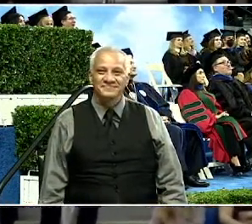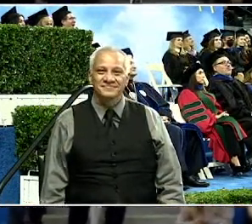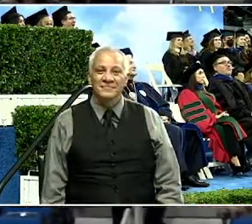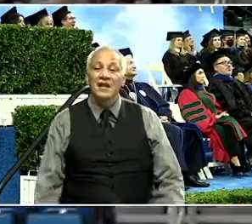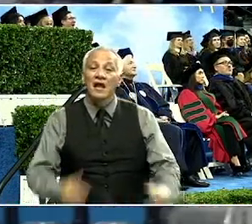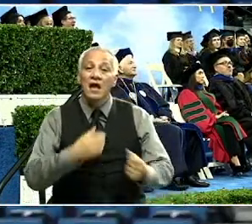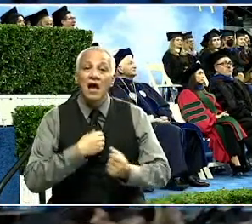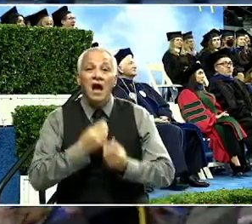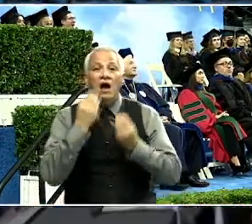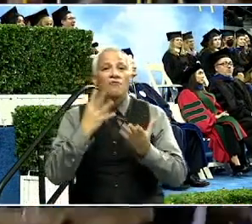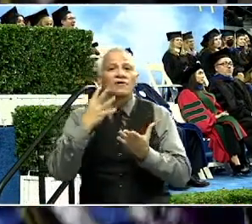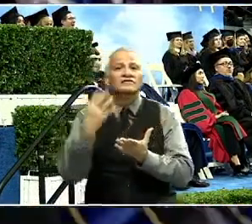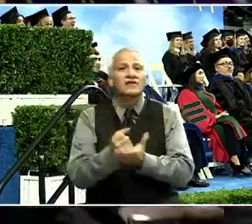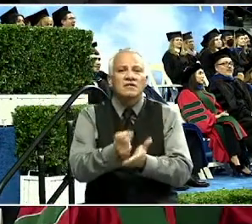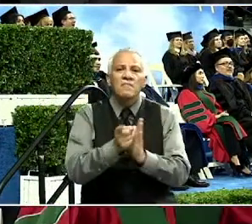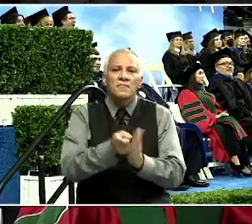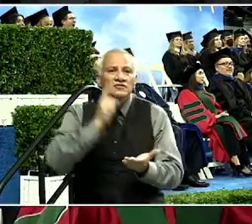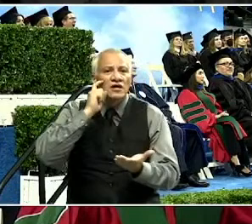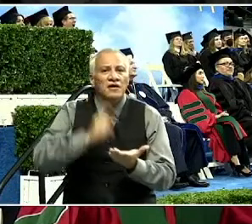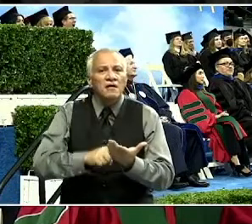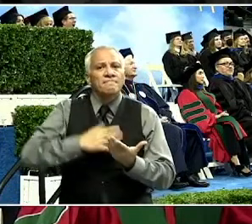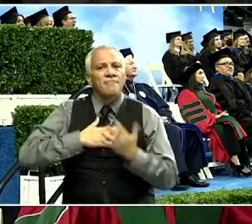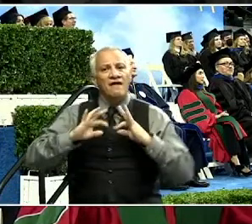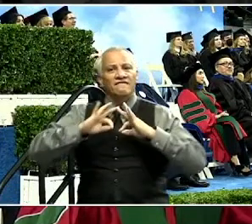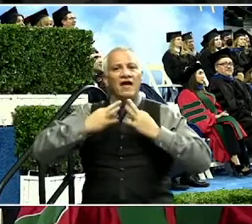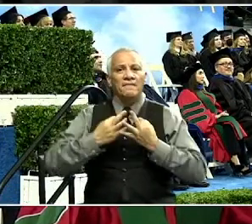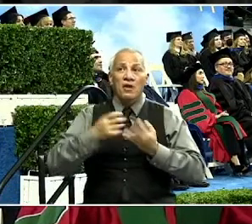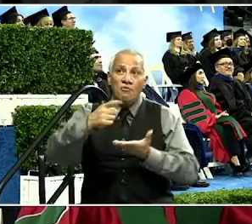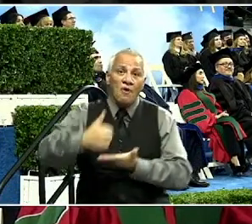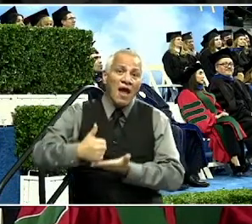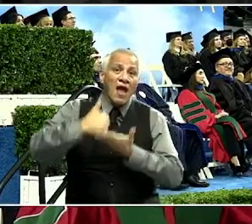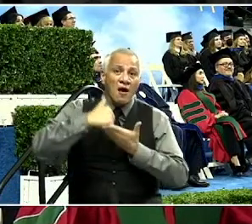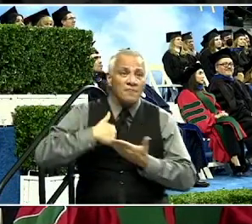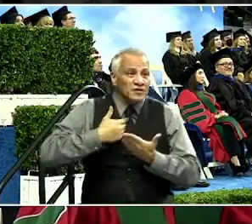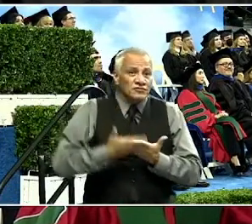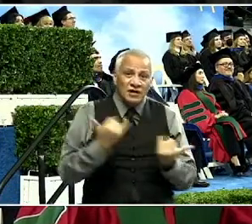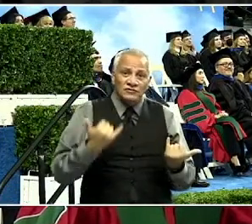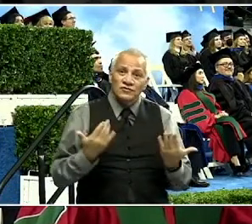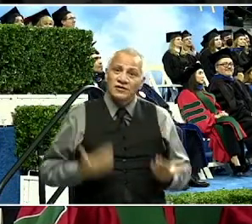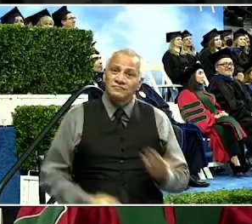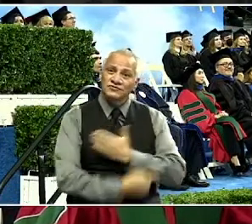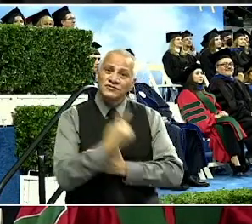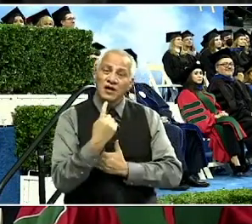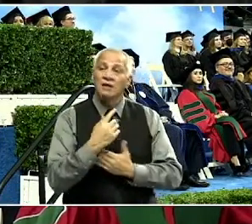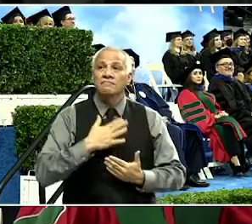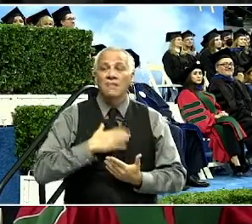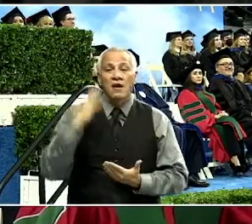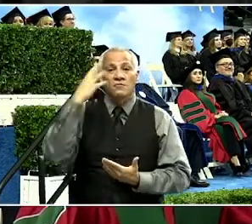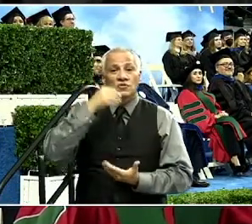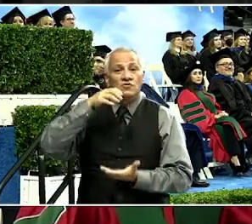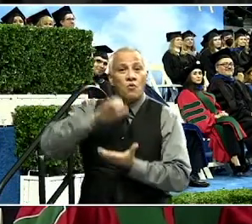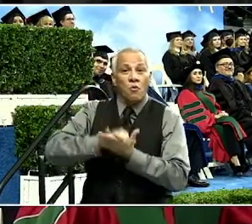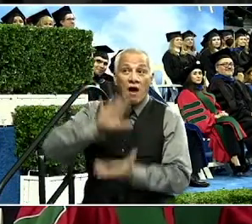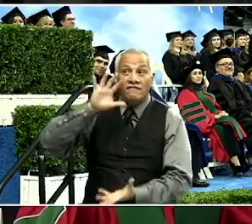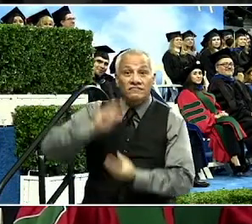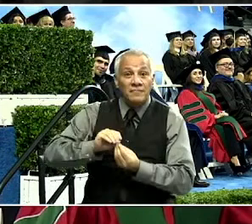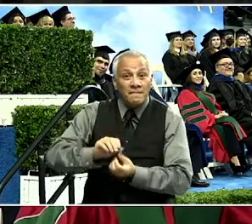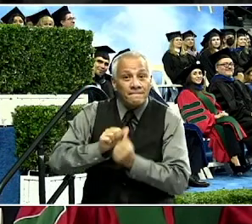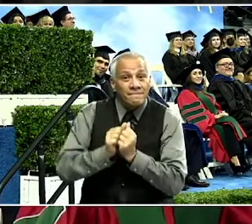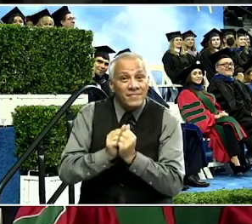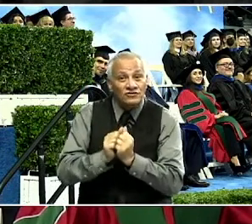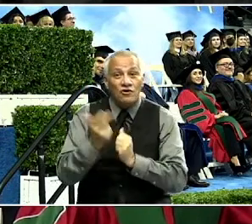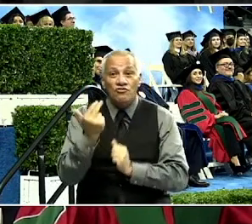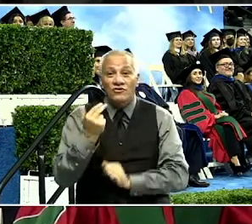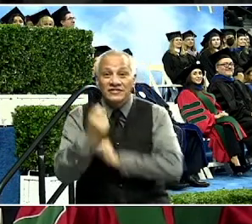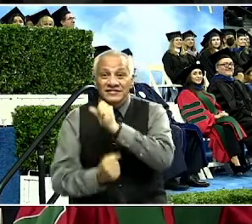I'd like to take a moment to acknowledge my own family who helped me get to this day. My beautiful wife of 13 years,